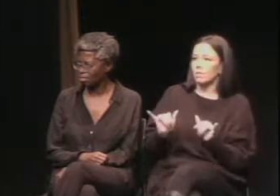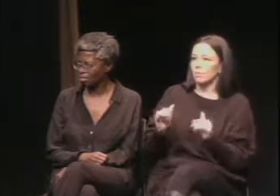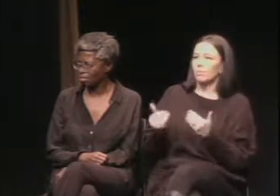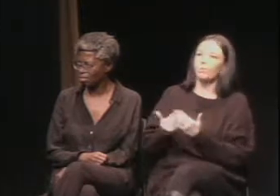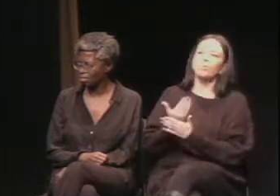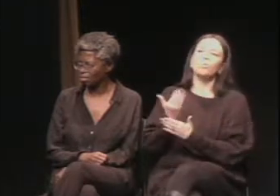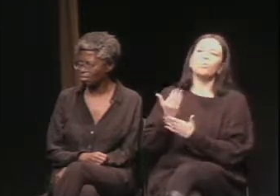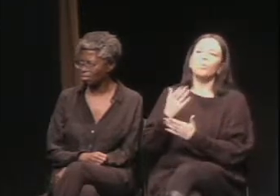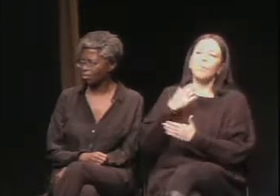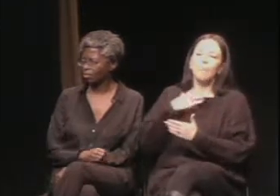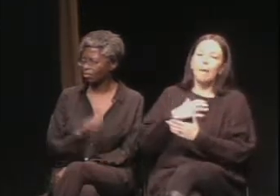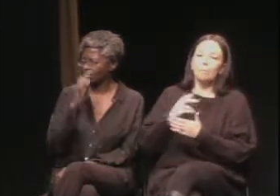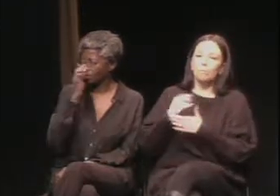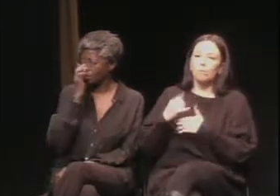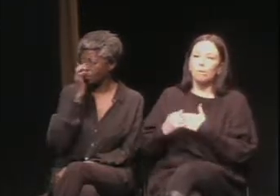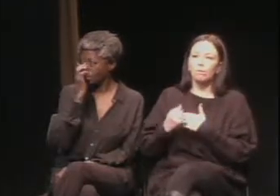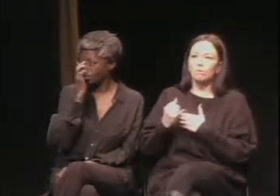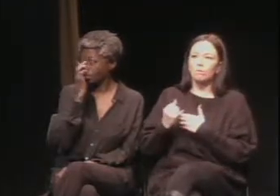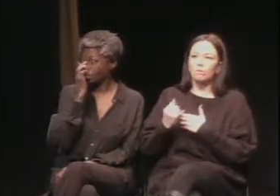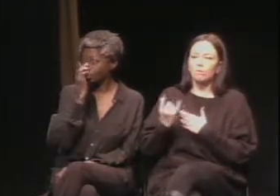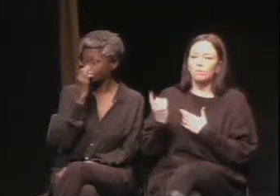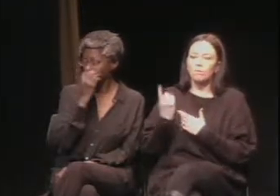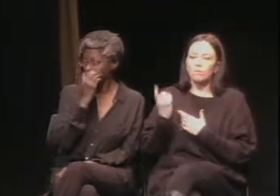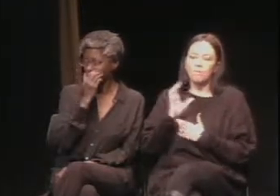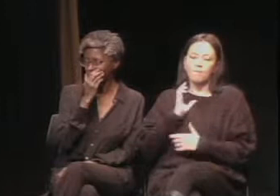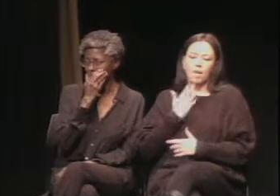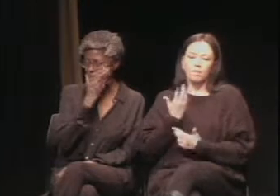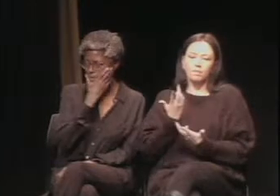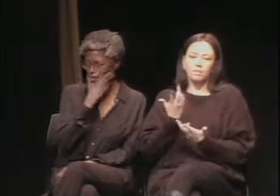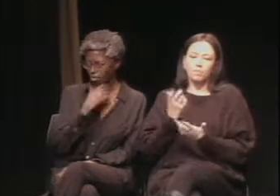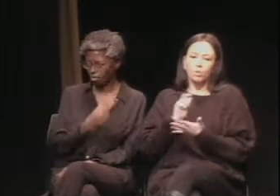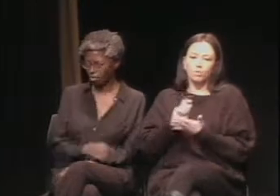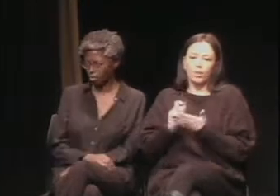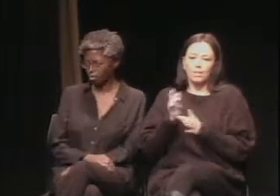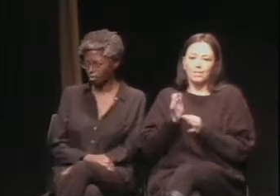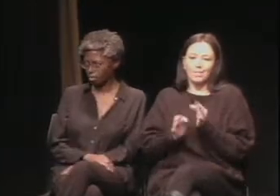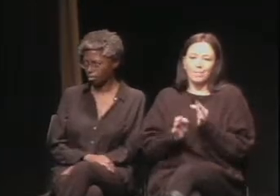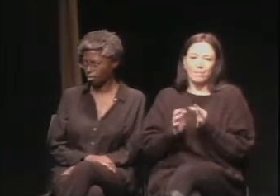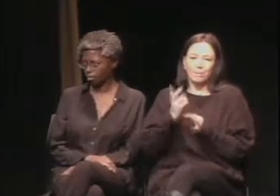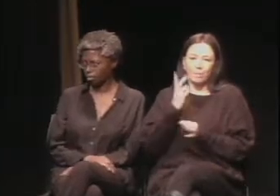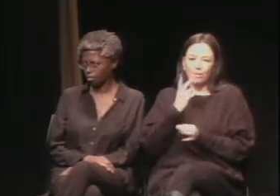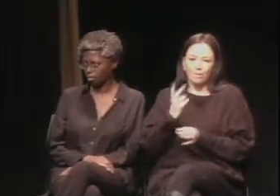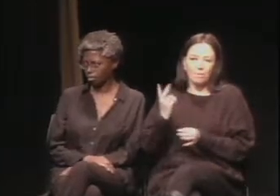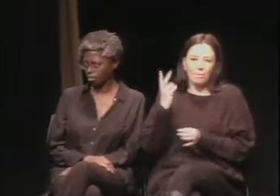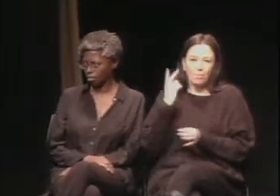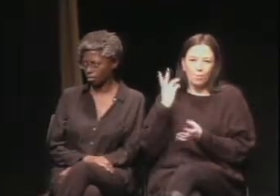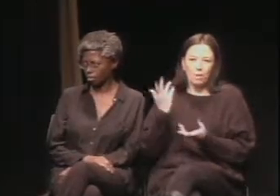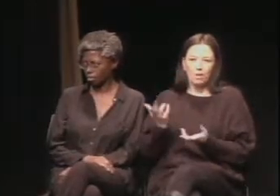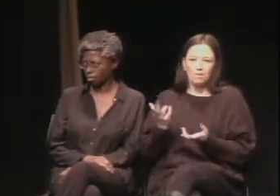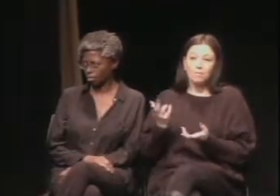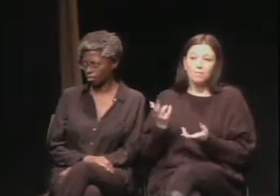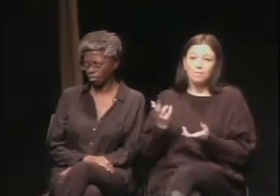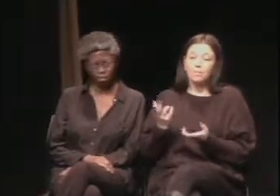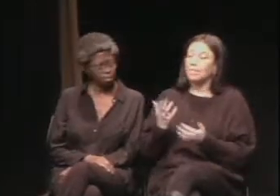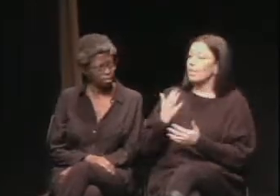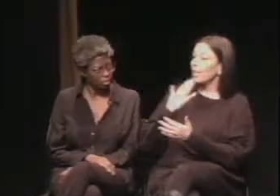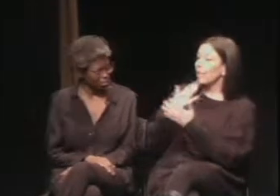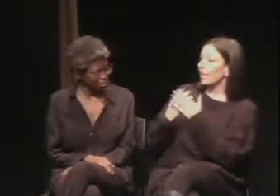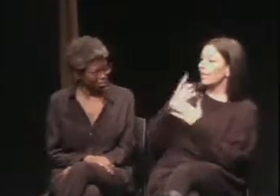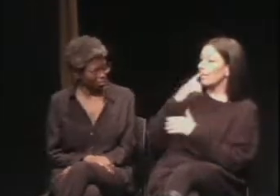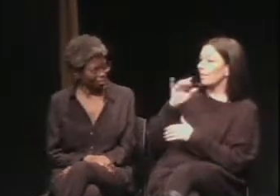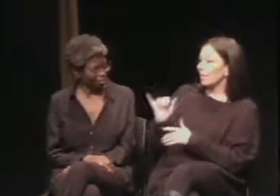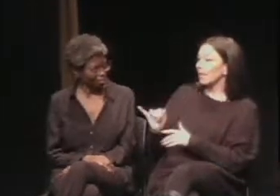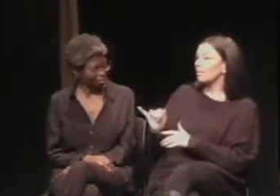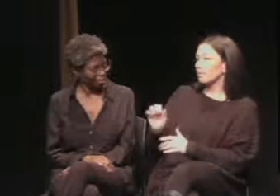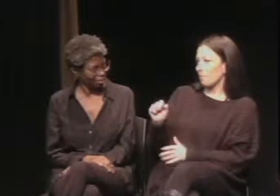new and very passionate project. What do you offer for some of us, even writing simple memoirs? Mm-hmm. Thank you. Mm-hmm. Well, thank you for that.